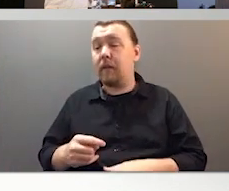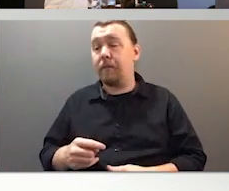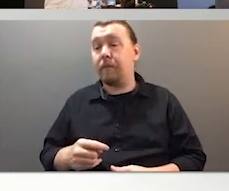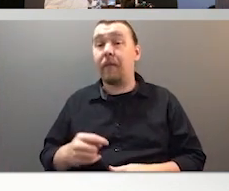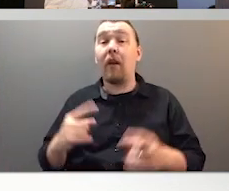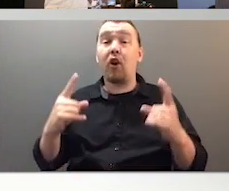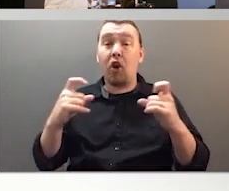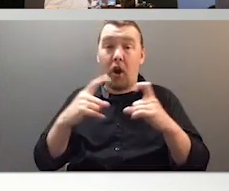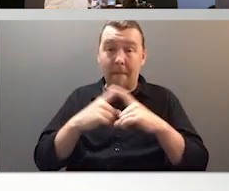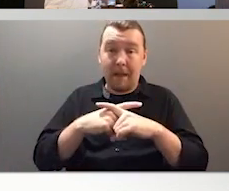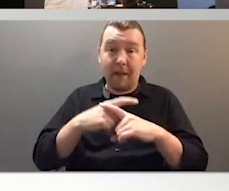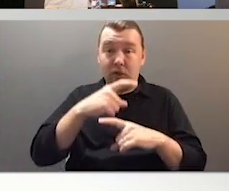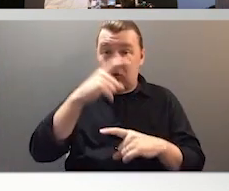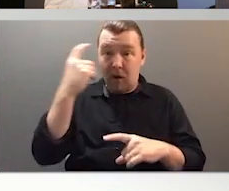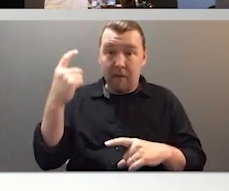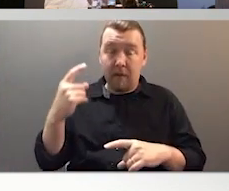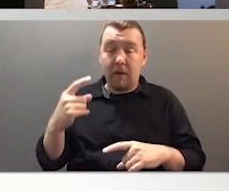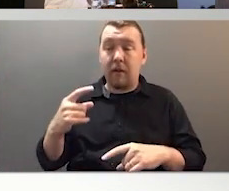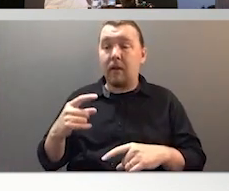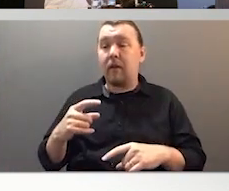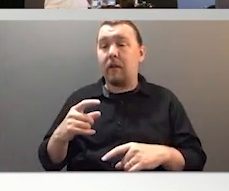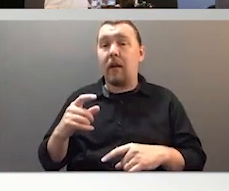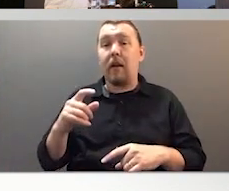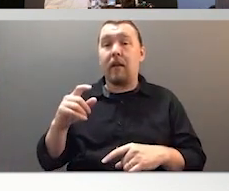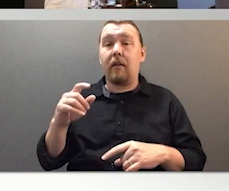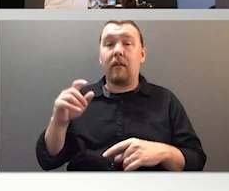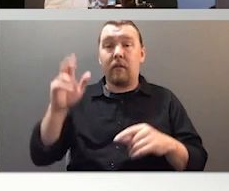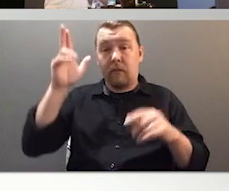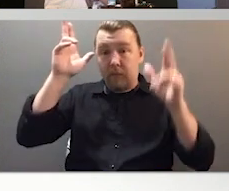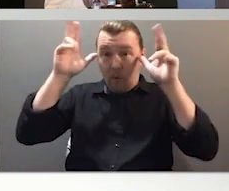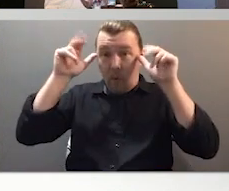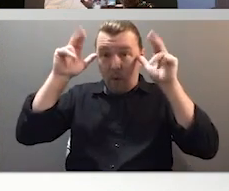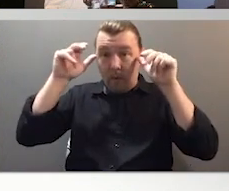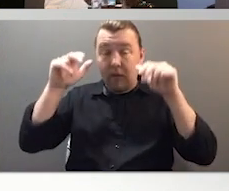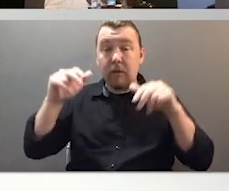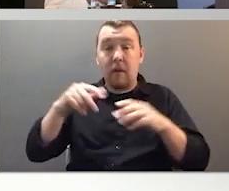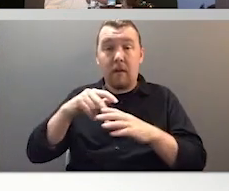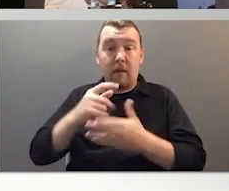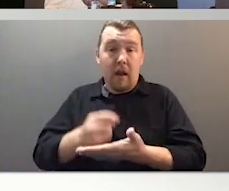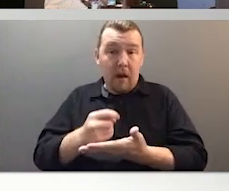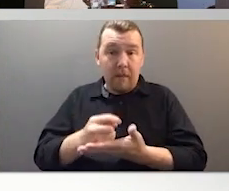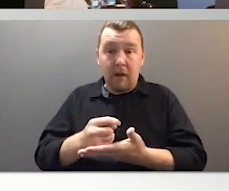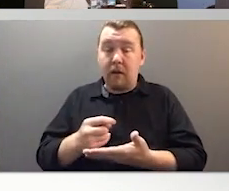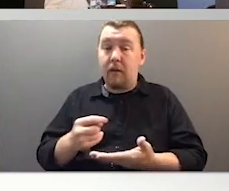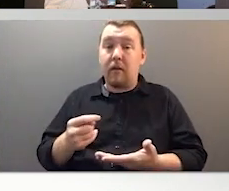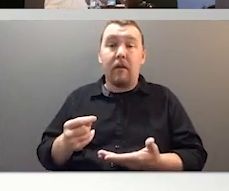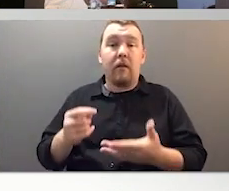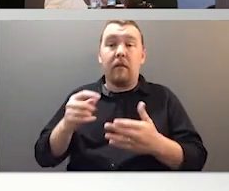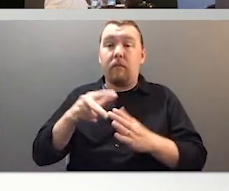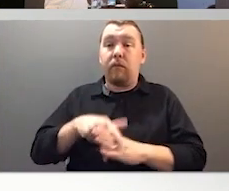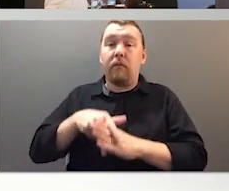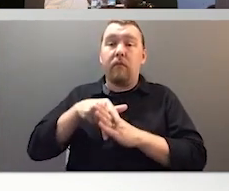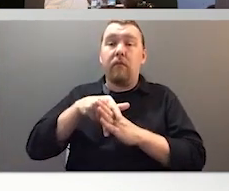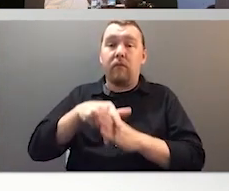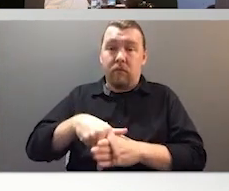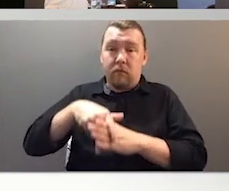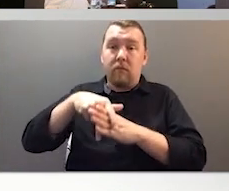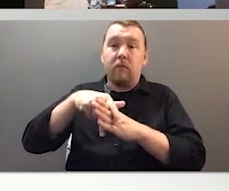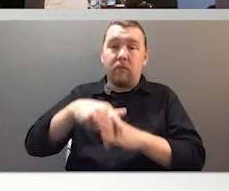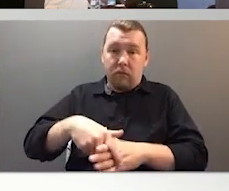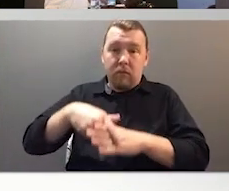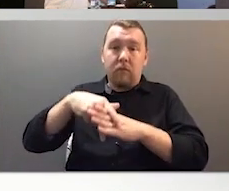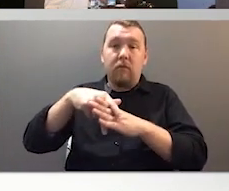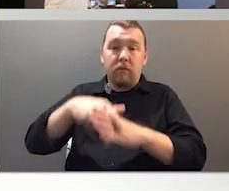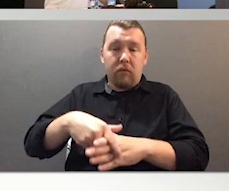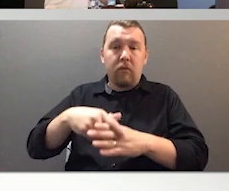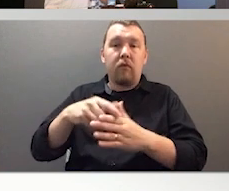is equine therapy, like the rhythm of the horse does something to the nervous system that helps with that as